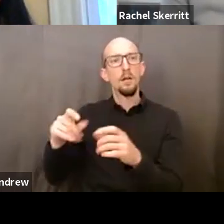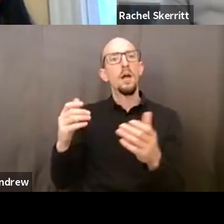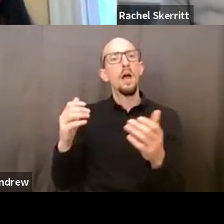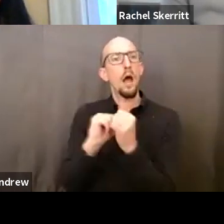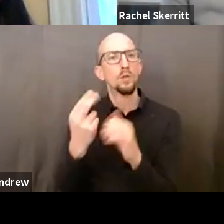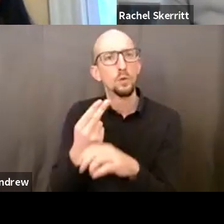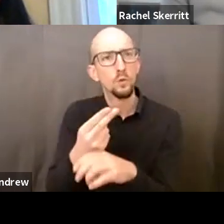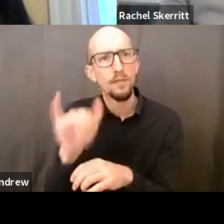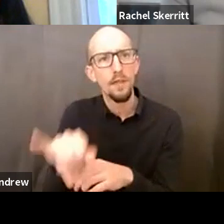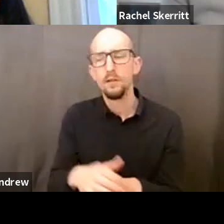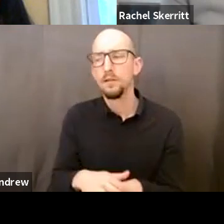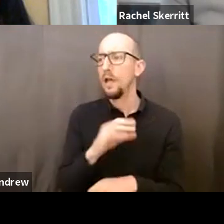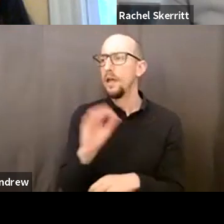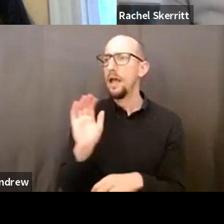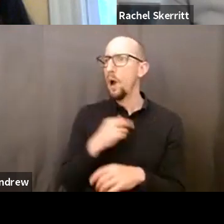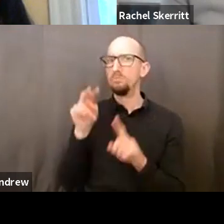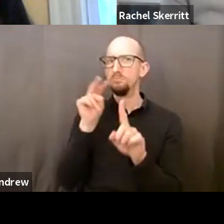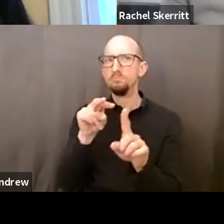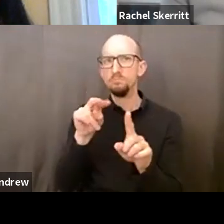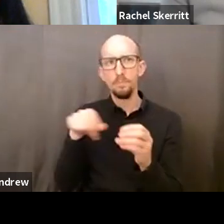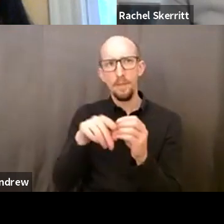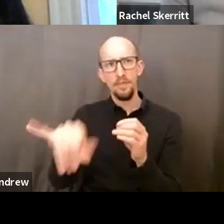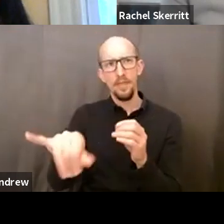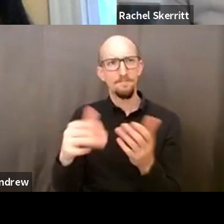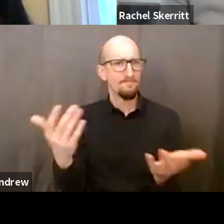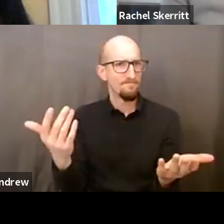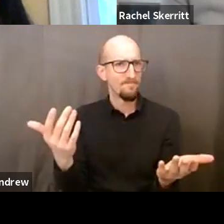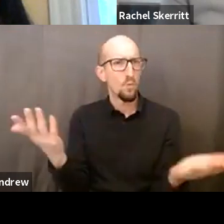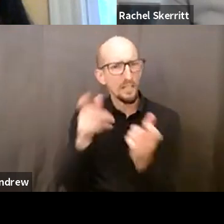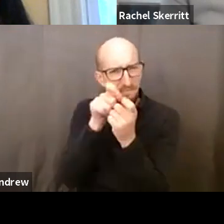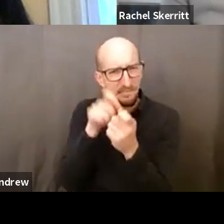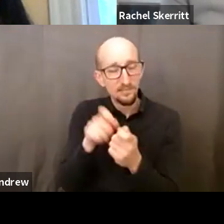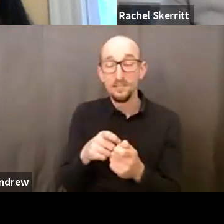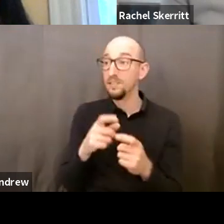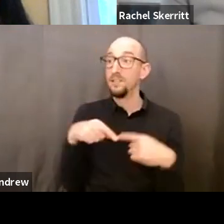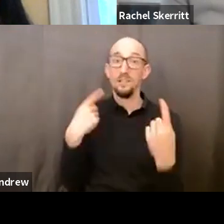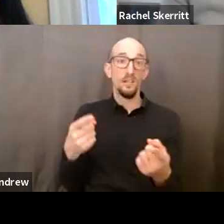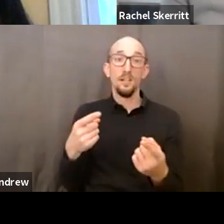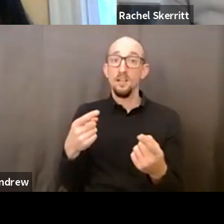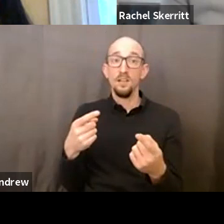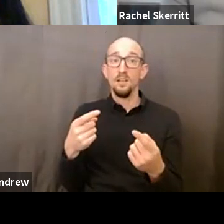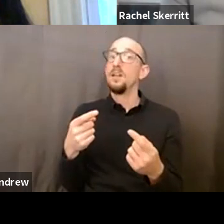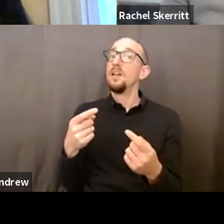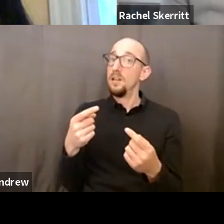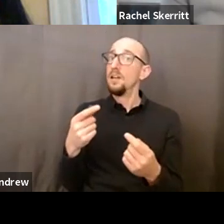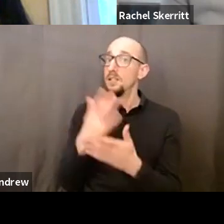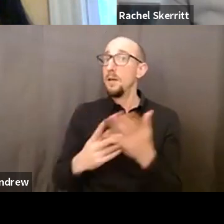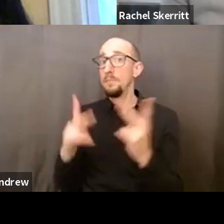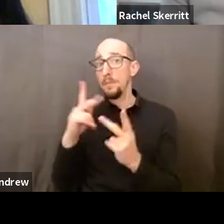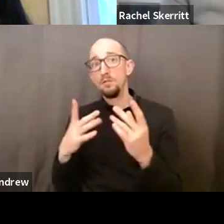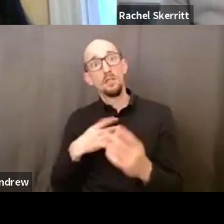assessment. We've had concerns around both sides of the equation. No assessment is perfect.